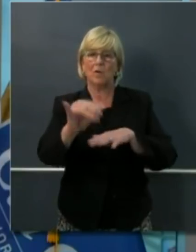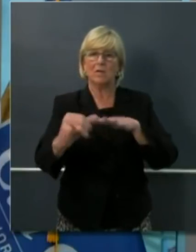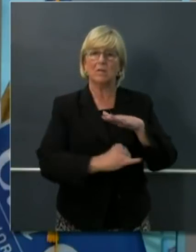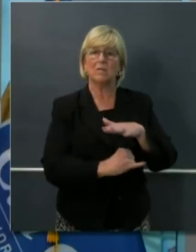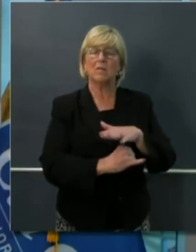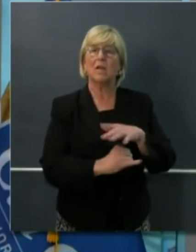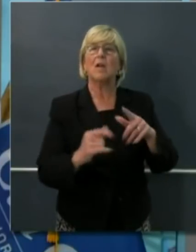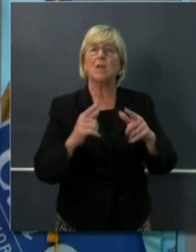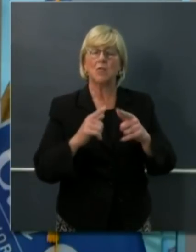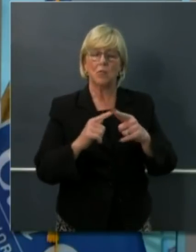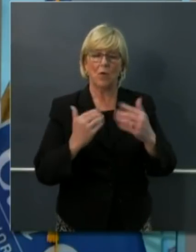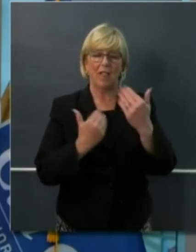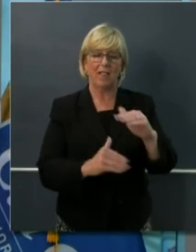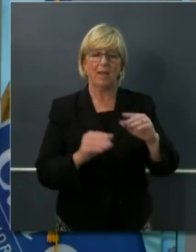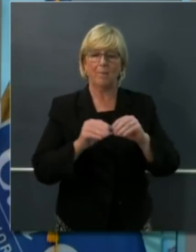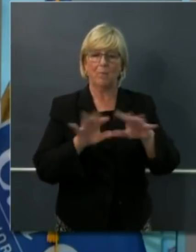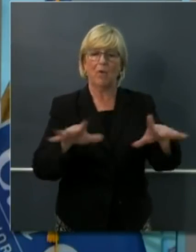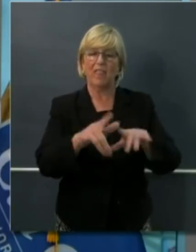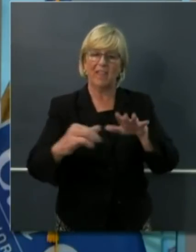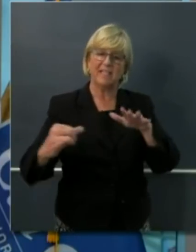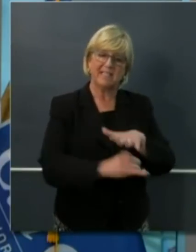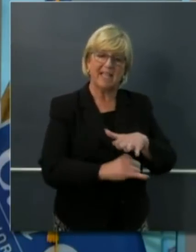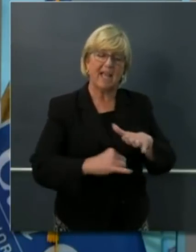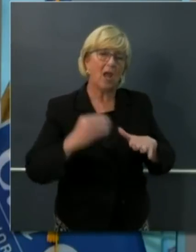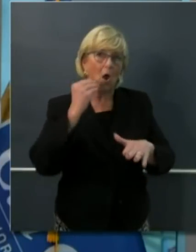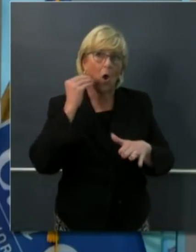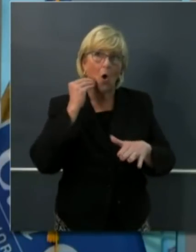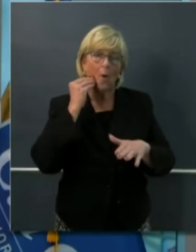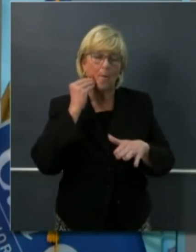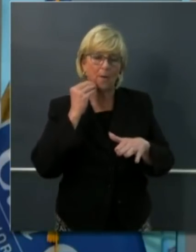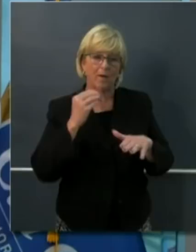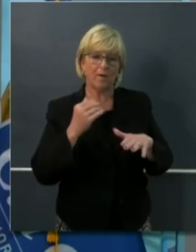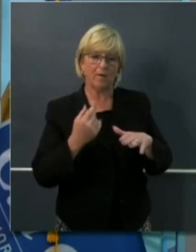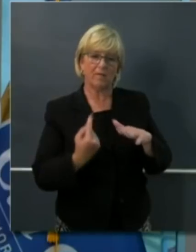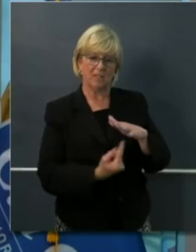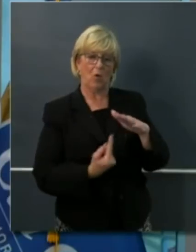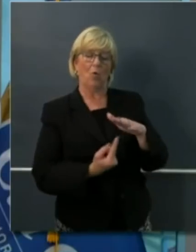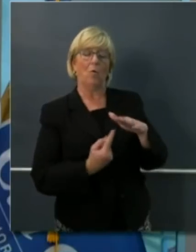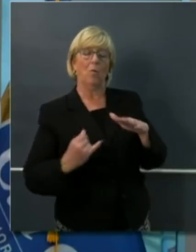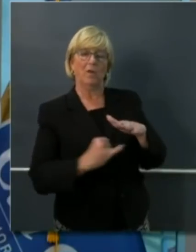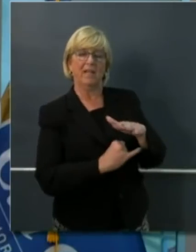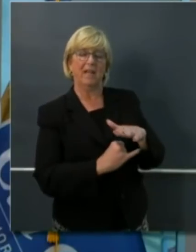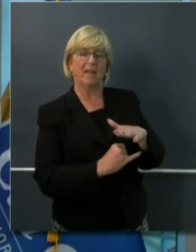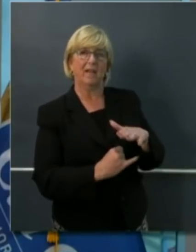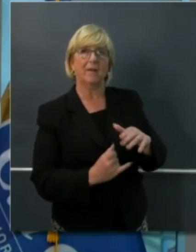to limit the spread by staying home and isolating or quarantining.